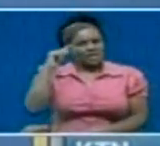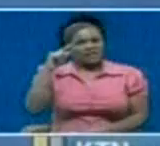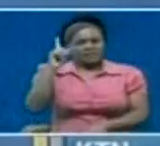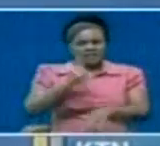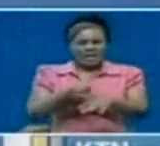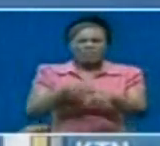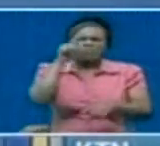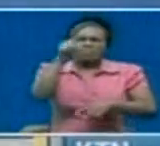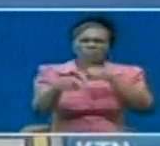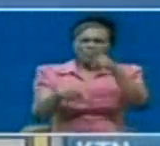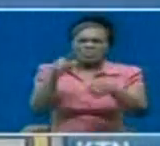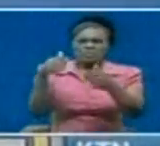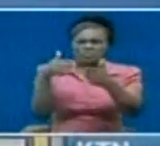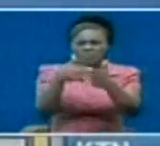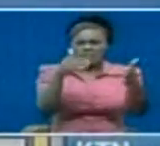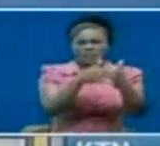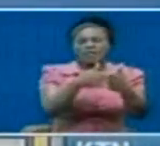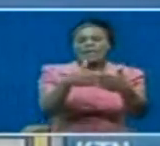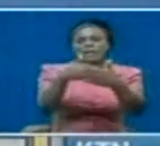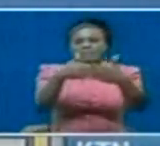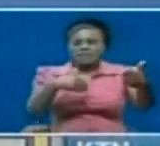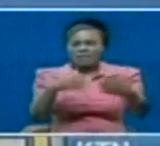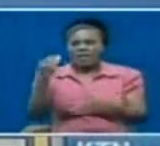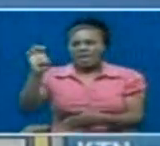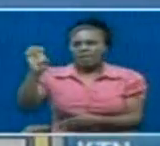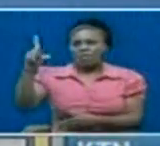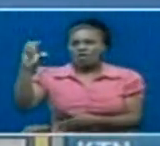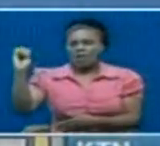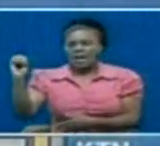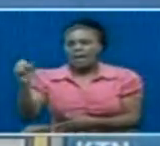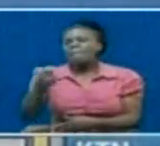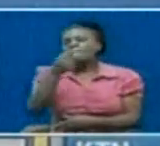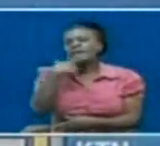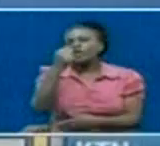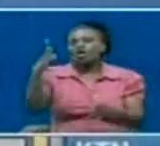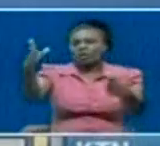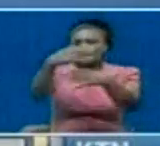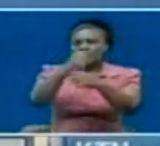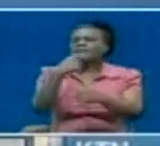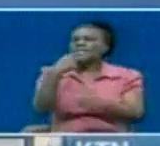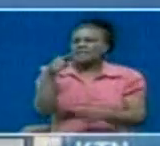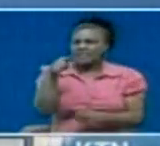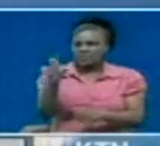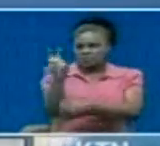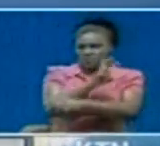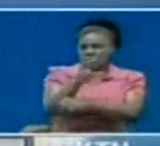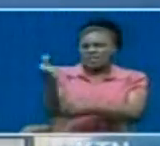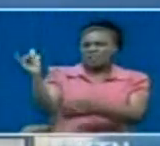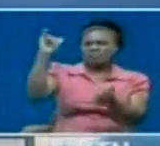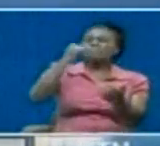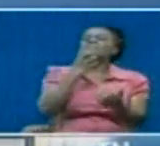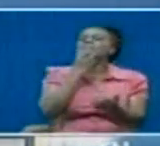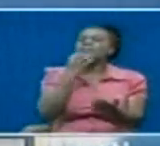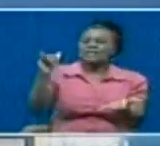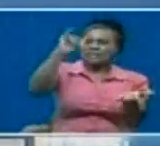sharp criticism over its prevention measures against Ebola. The Kenya Medical Association has termed Ebola screening at the Jomo Kenyatta